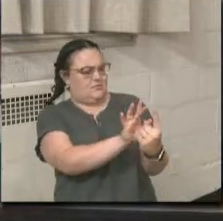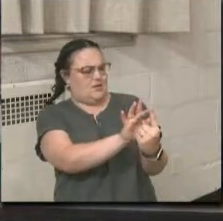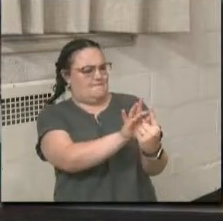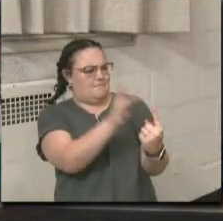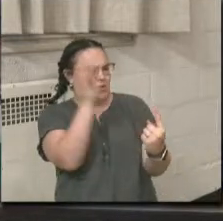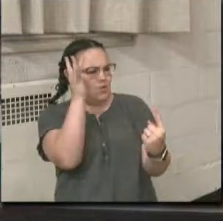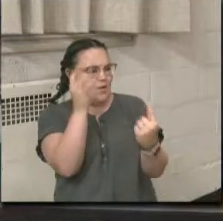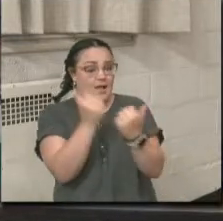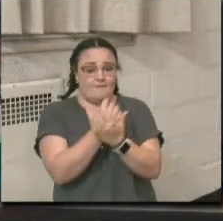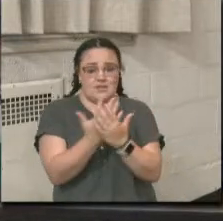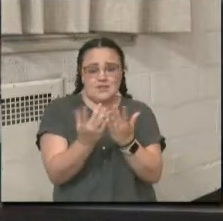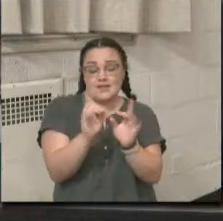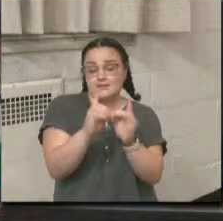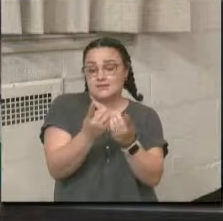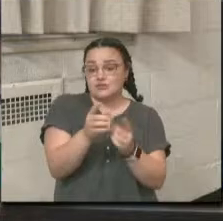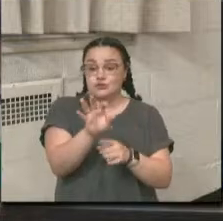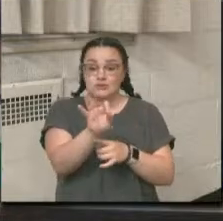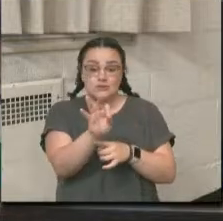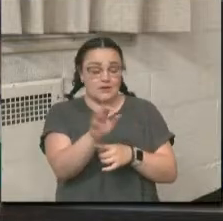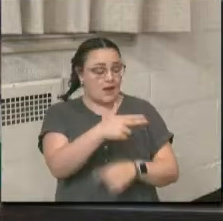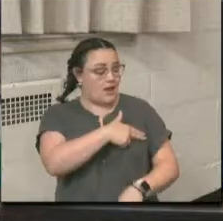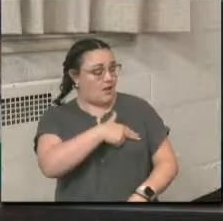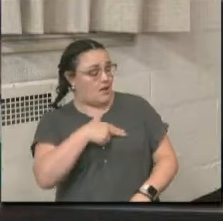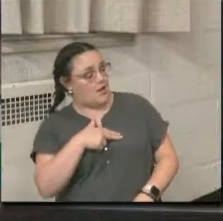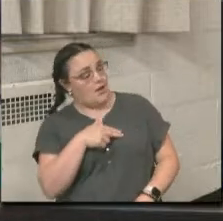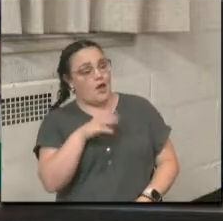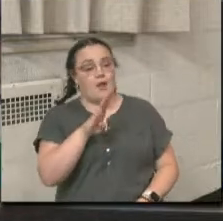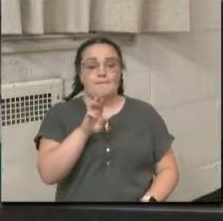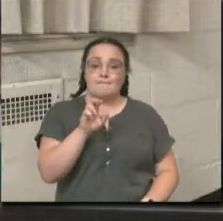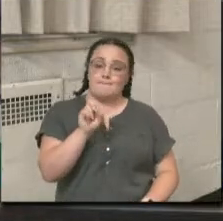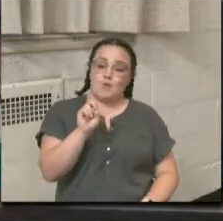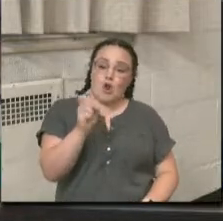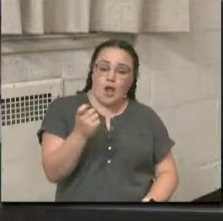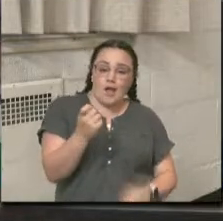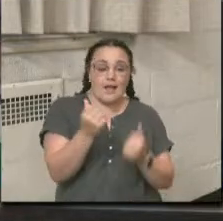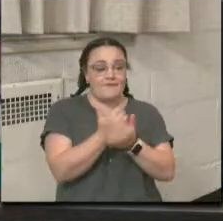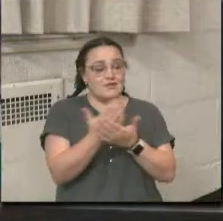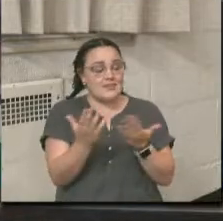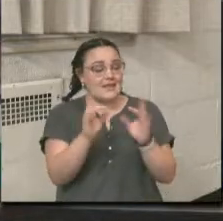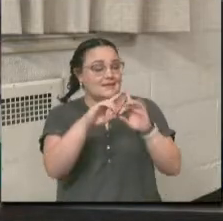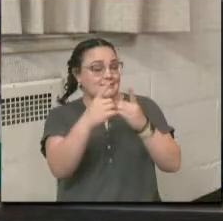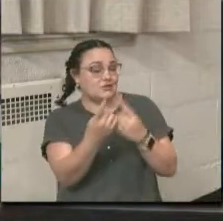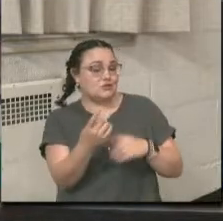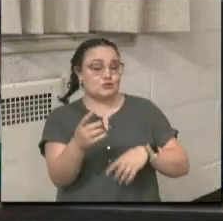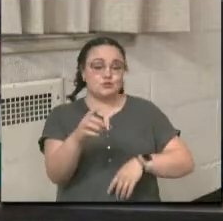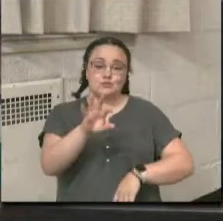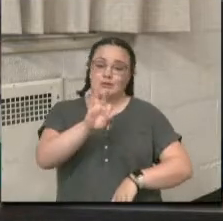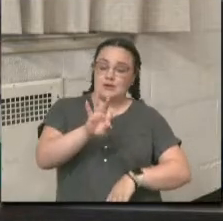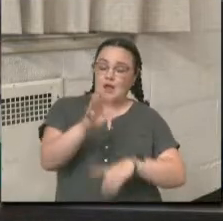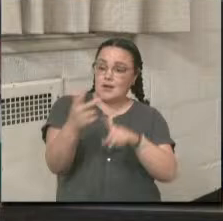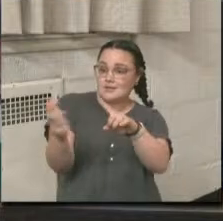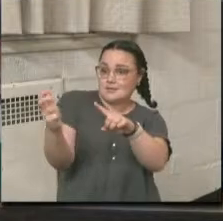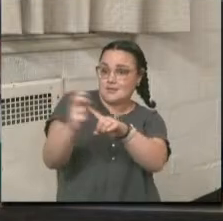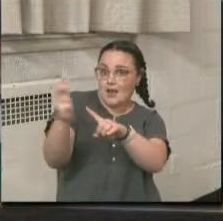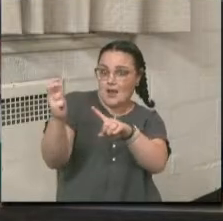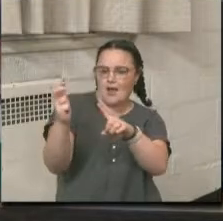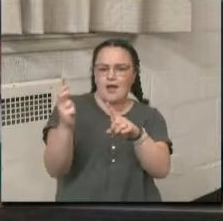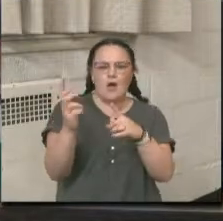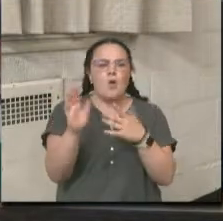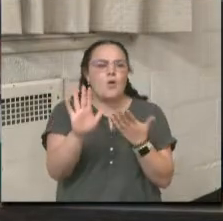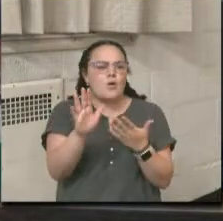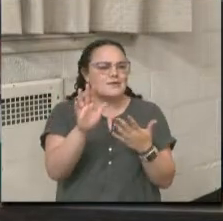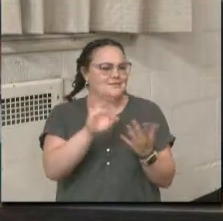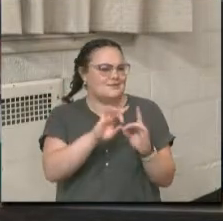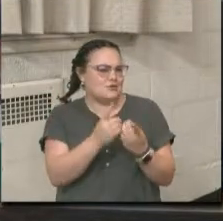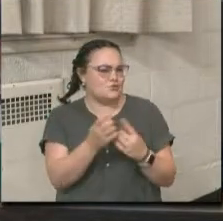things, District 9, I think it was District 9 Rocks, District 9 on top, something like that. Maybe that's a new one. District 9 Rocks,